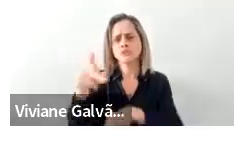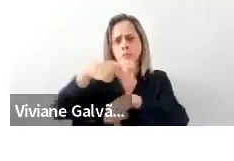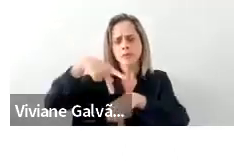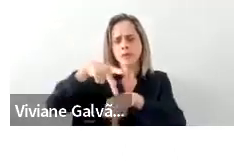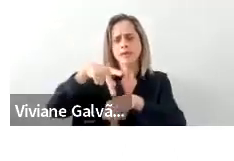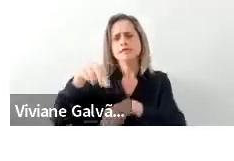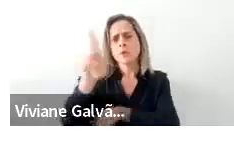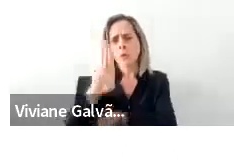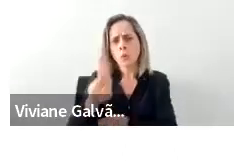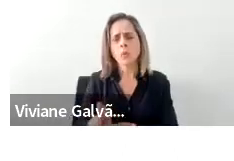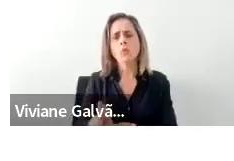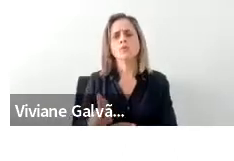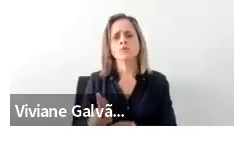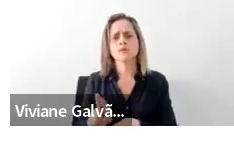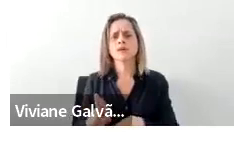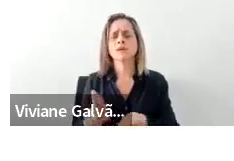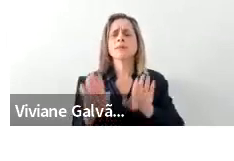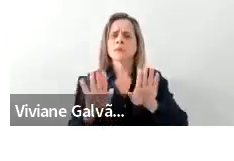Russian Revolution,